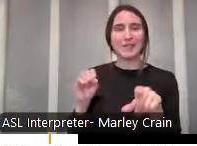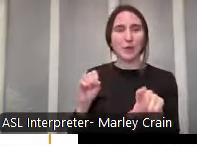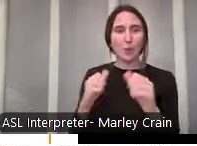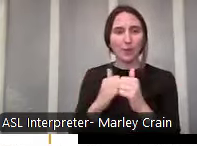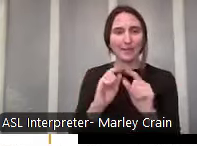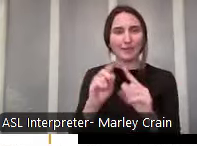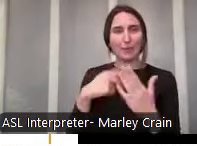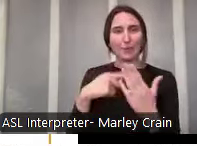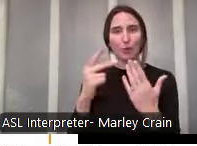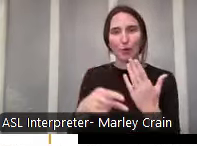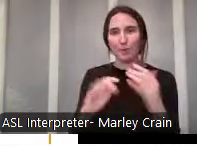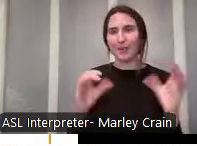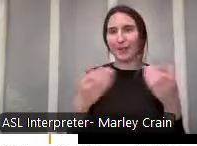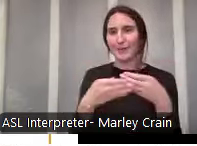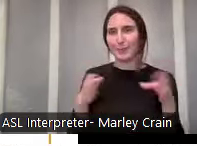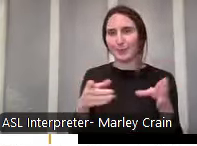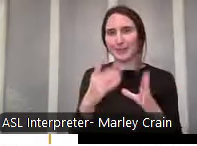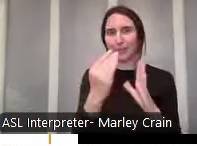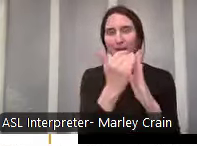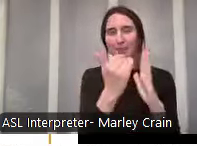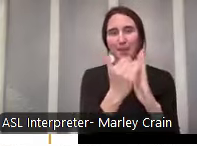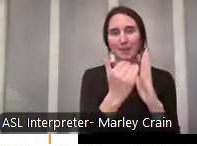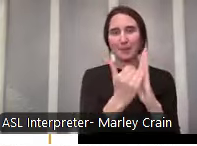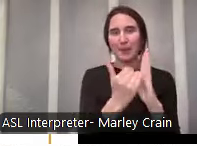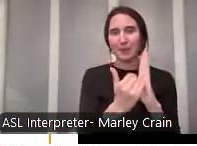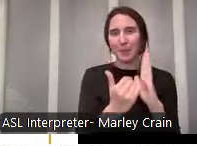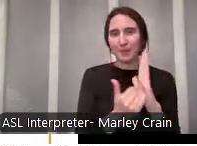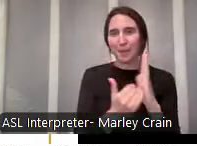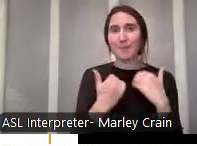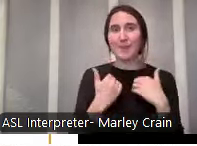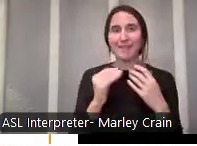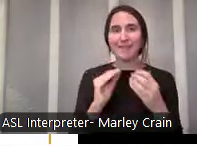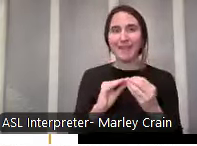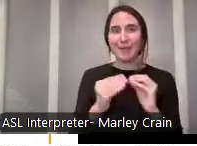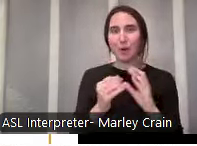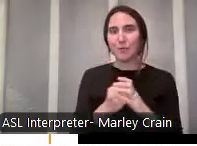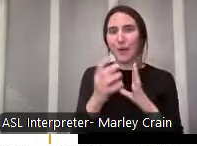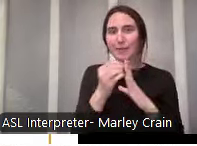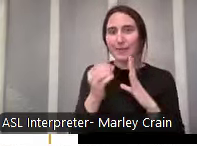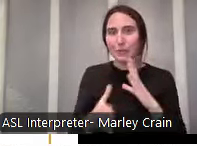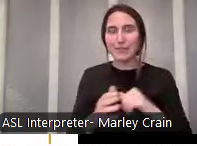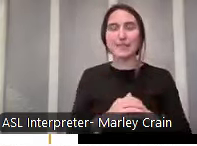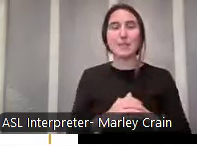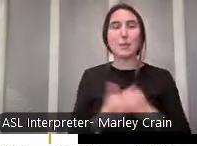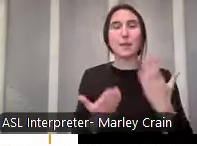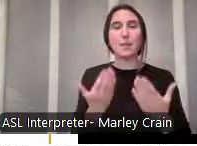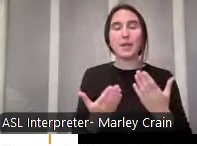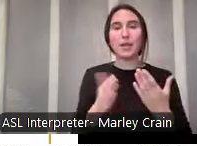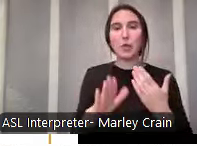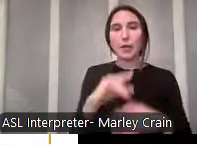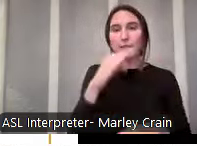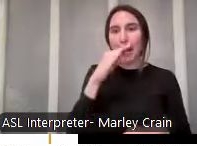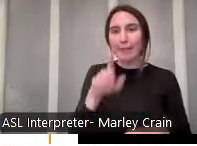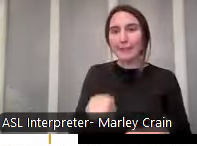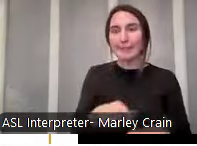from this because I can't scroll down, but they may not have small class. So if your child needs a 15-to-1 in high school, this might